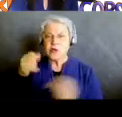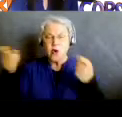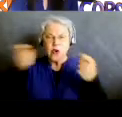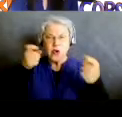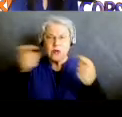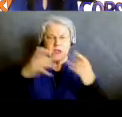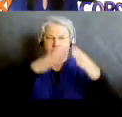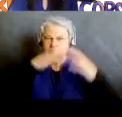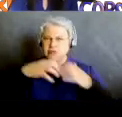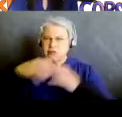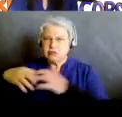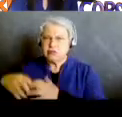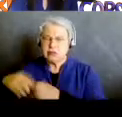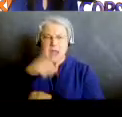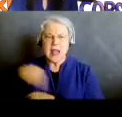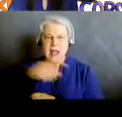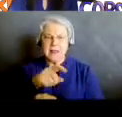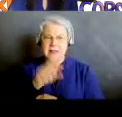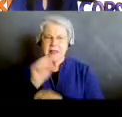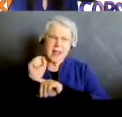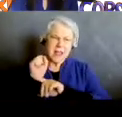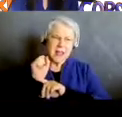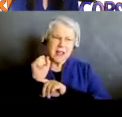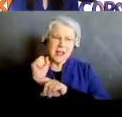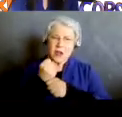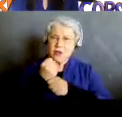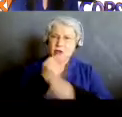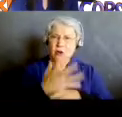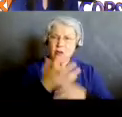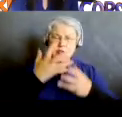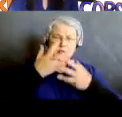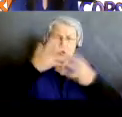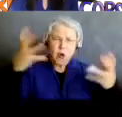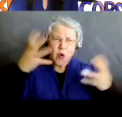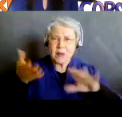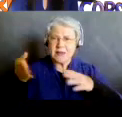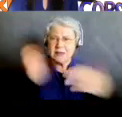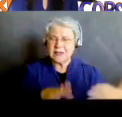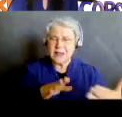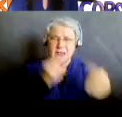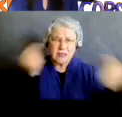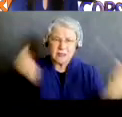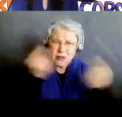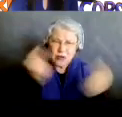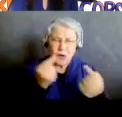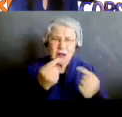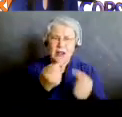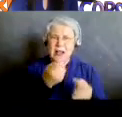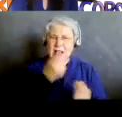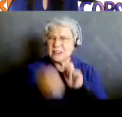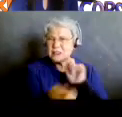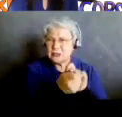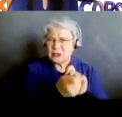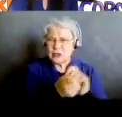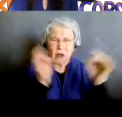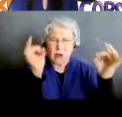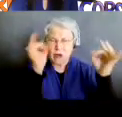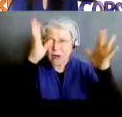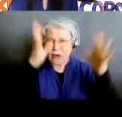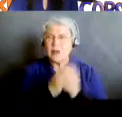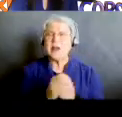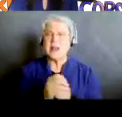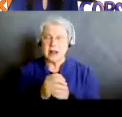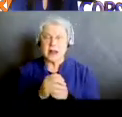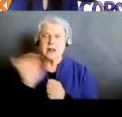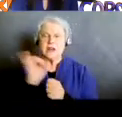many people to suffering and death on their journeys, but also justify their exploitation, marginality, and subjection to violent